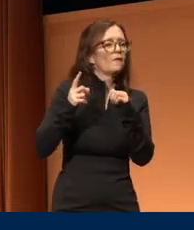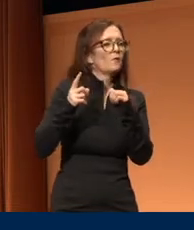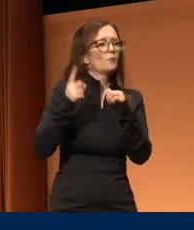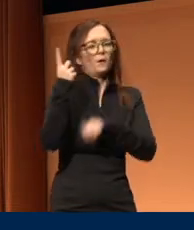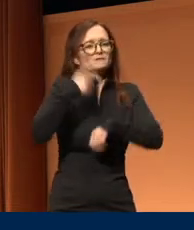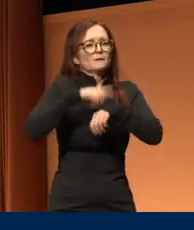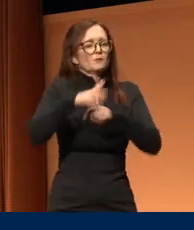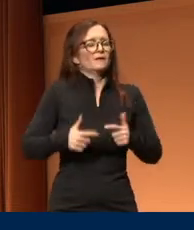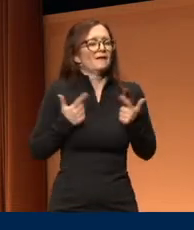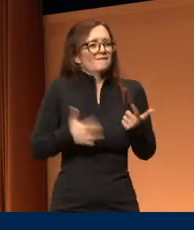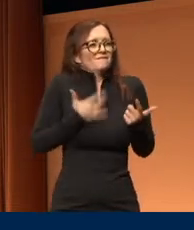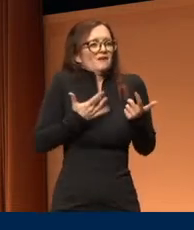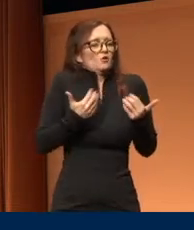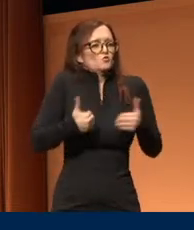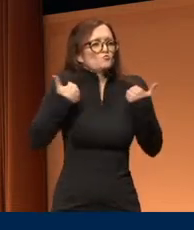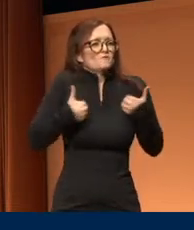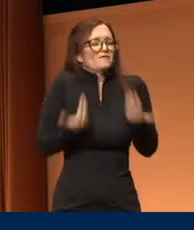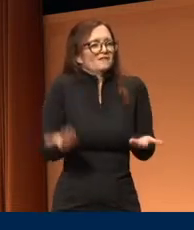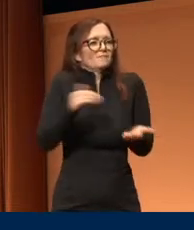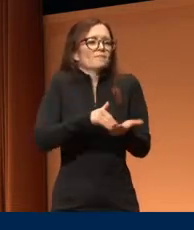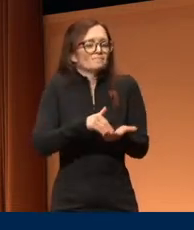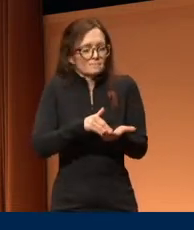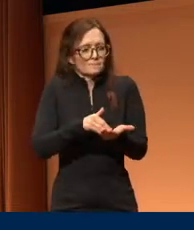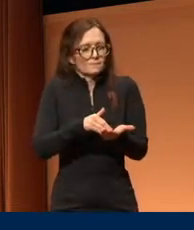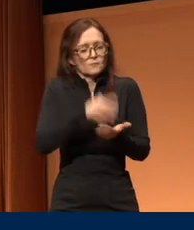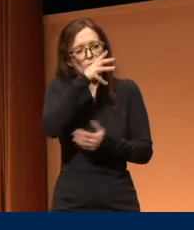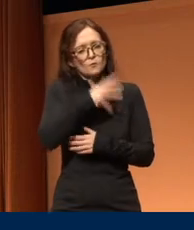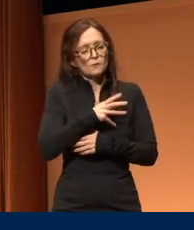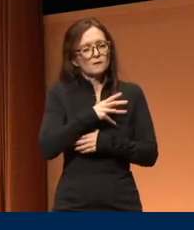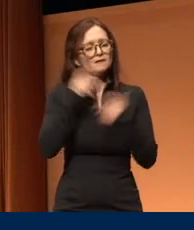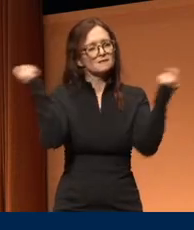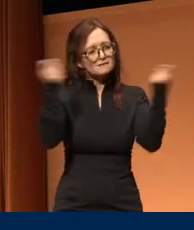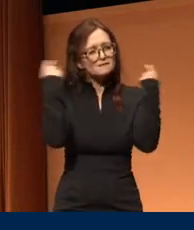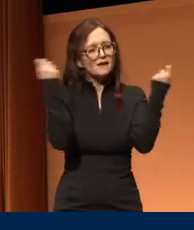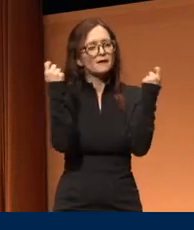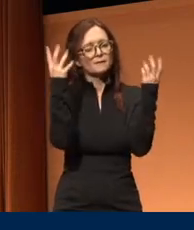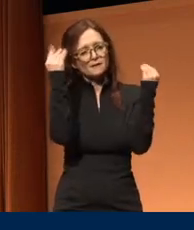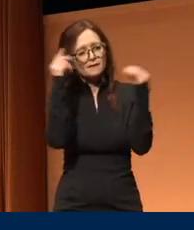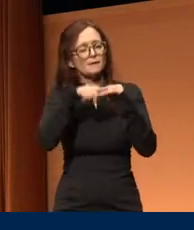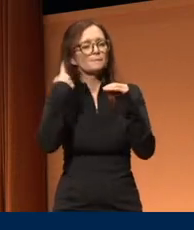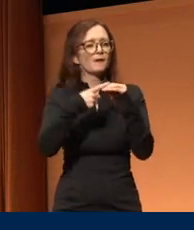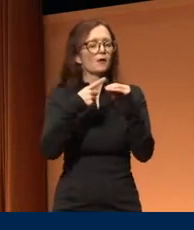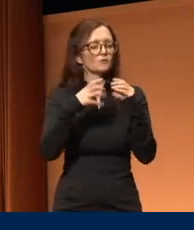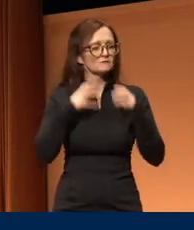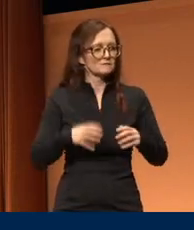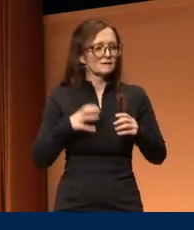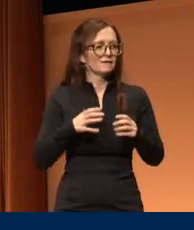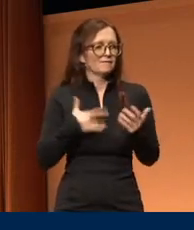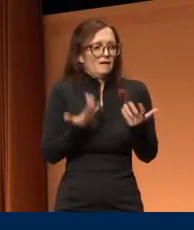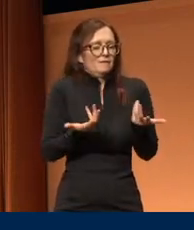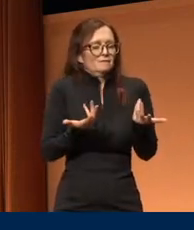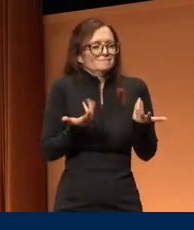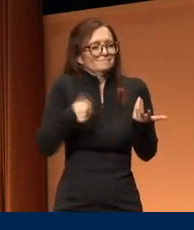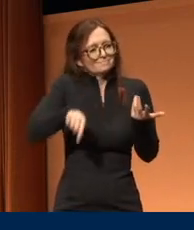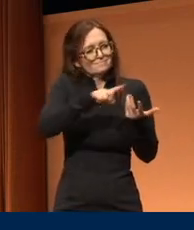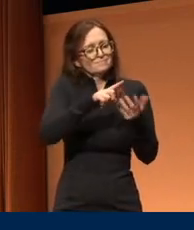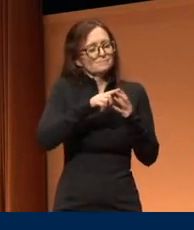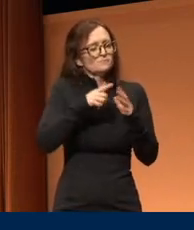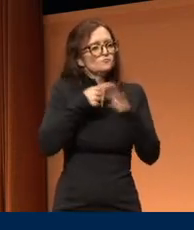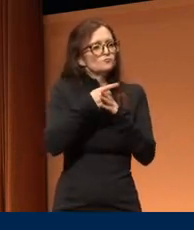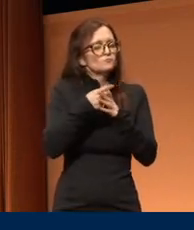feel useful." A woman celebrated the consideration for citizens she had felt throughout.